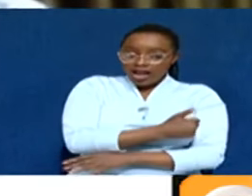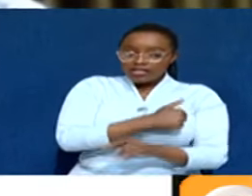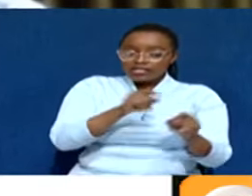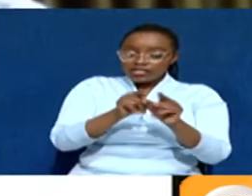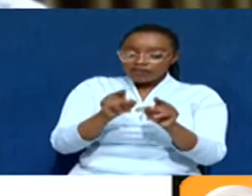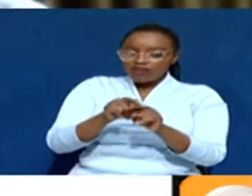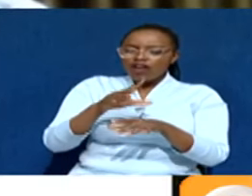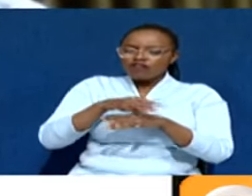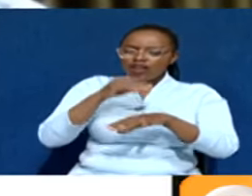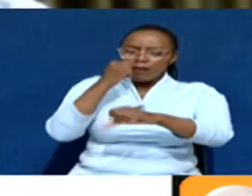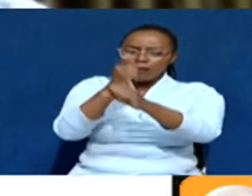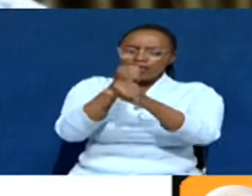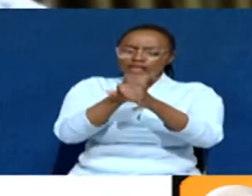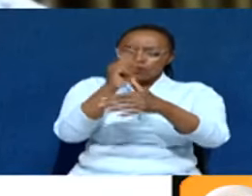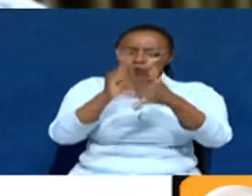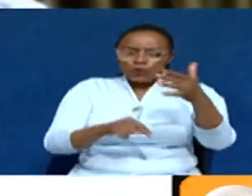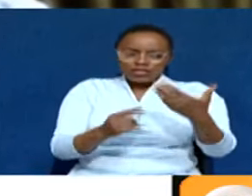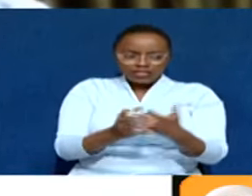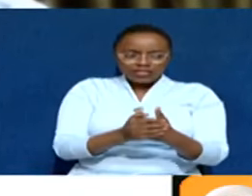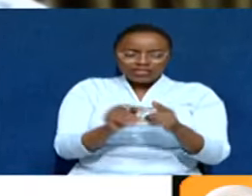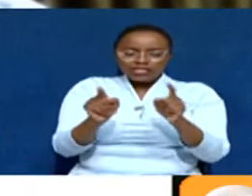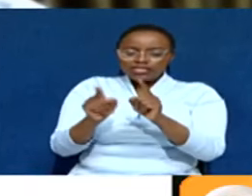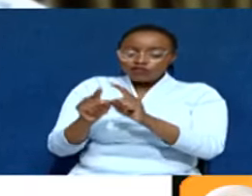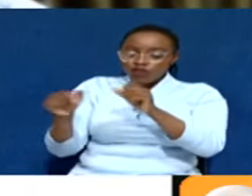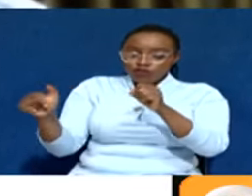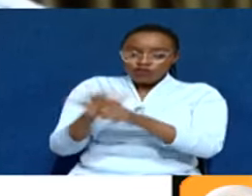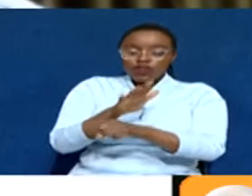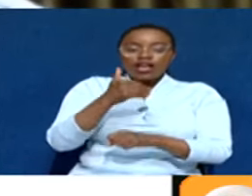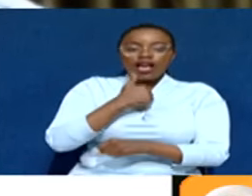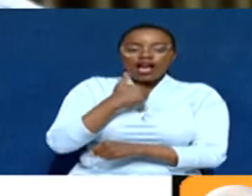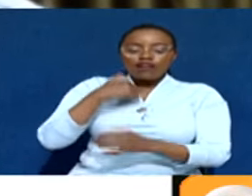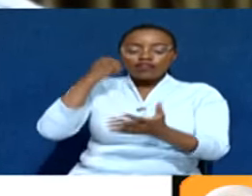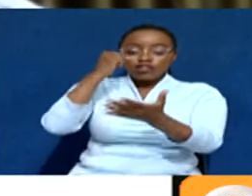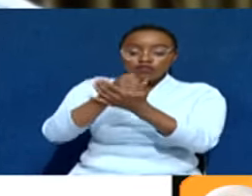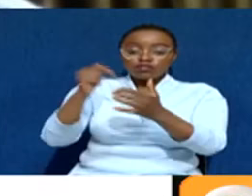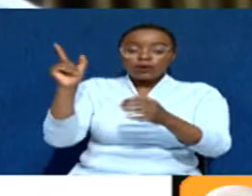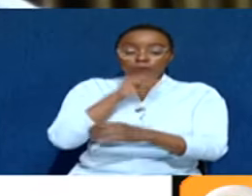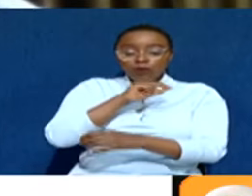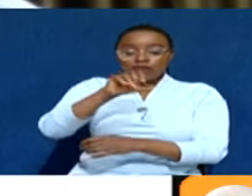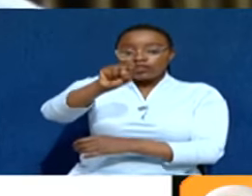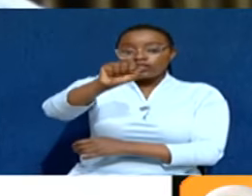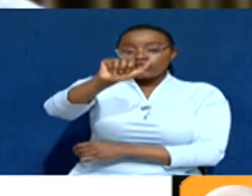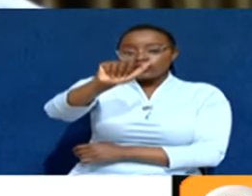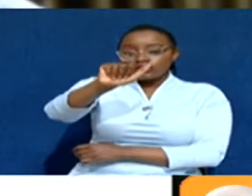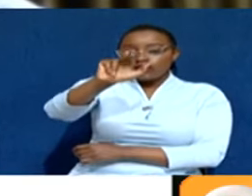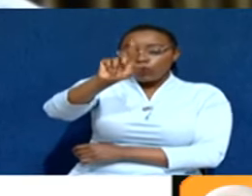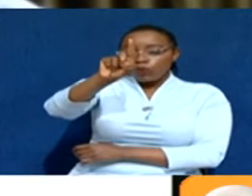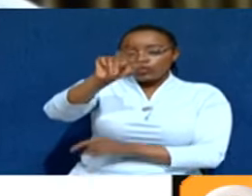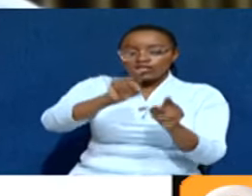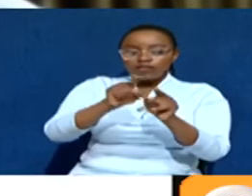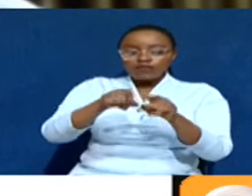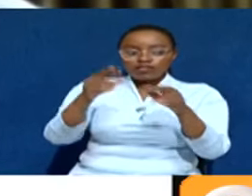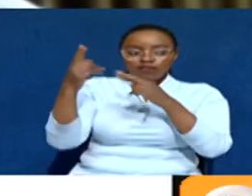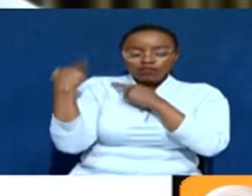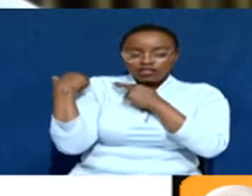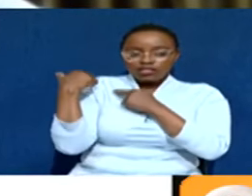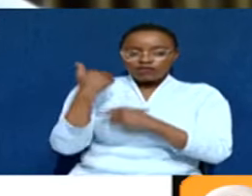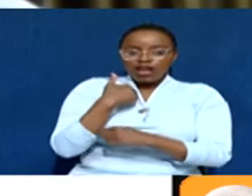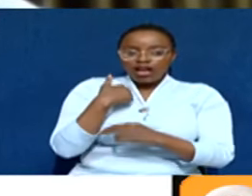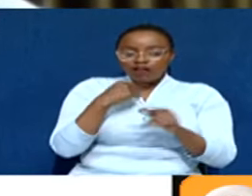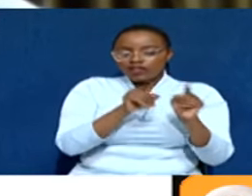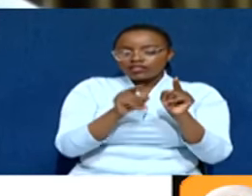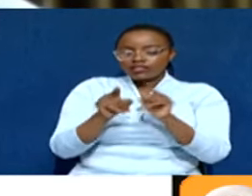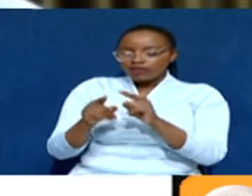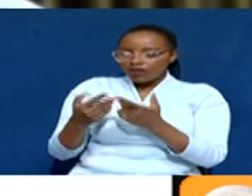like Philippines. What they do, they have a fully fledged office in Saudi Arabia that handles the welfare, terms